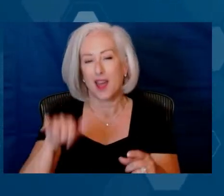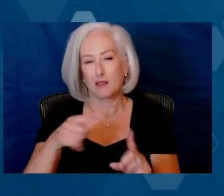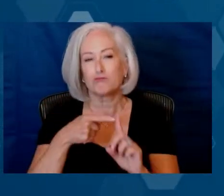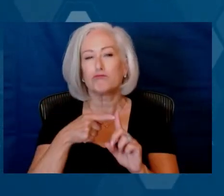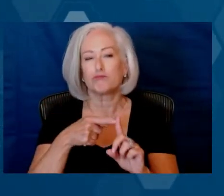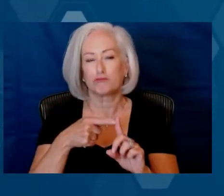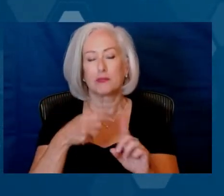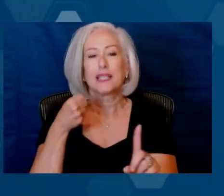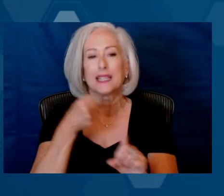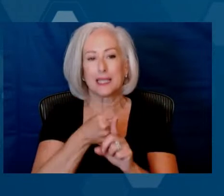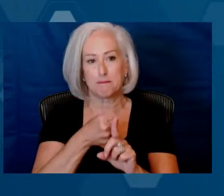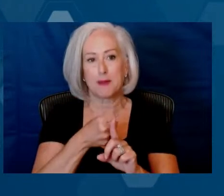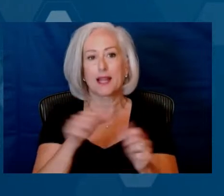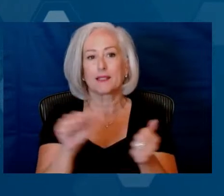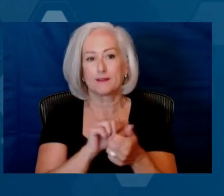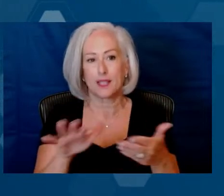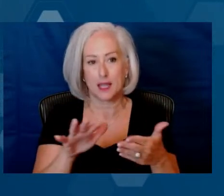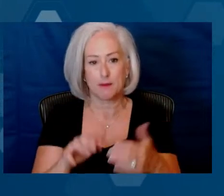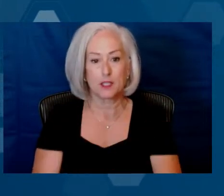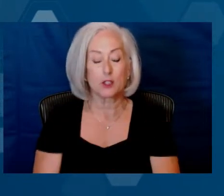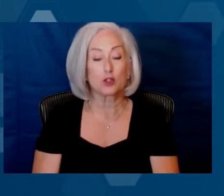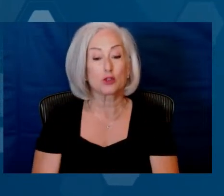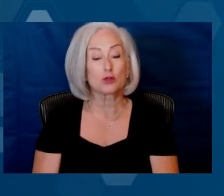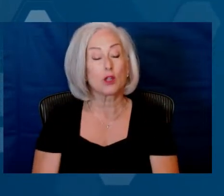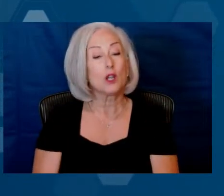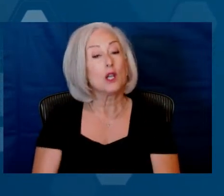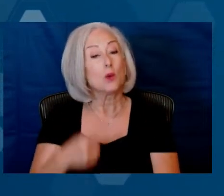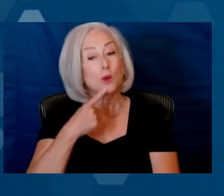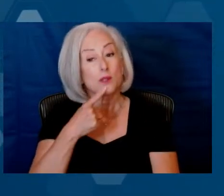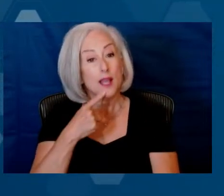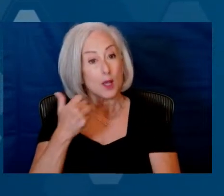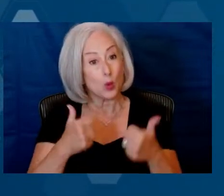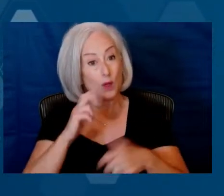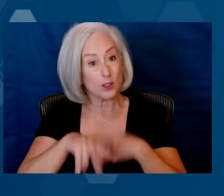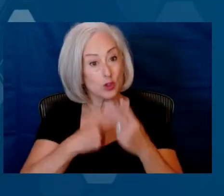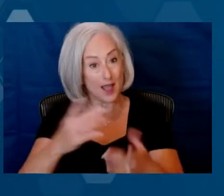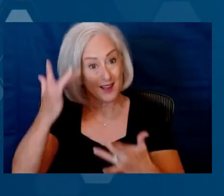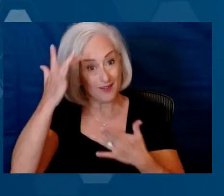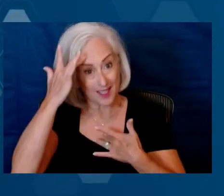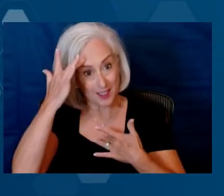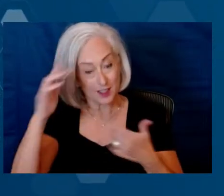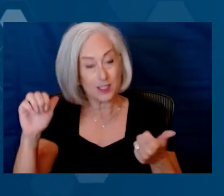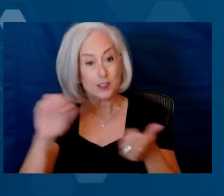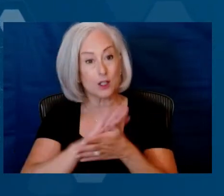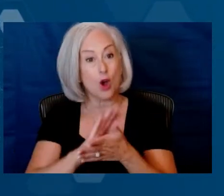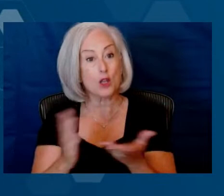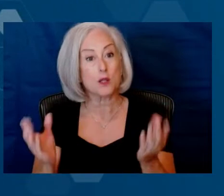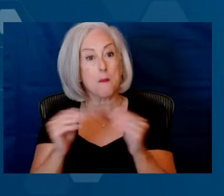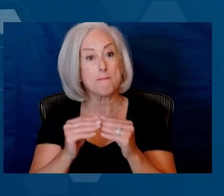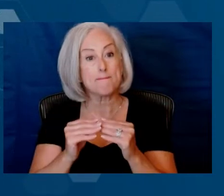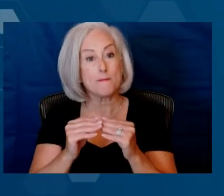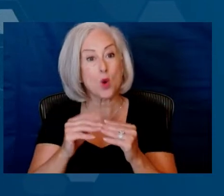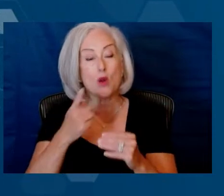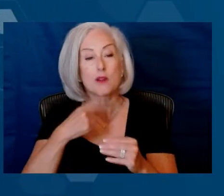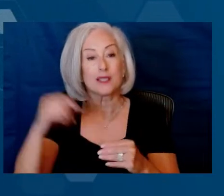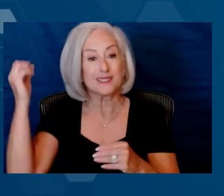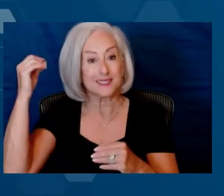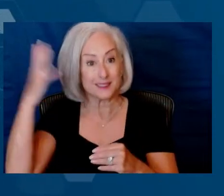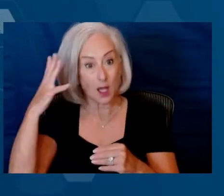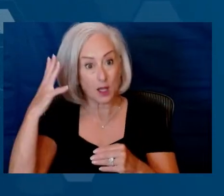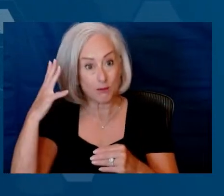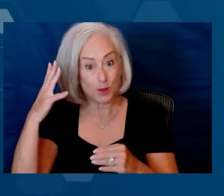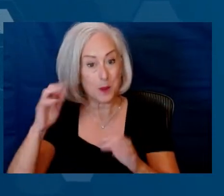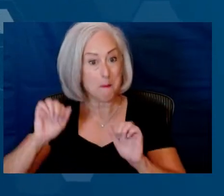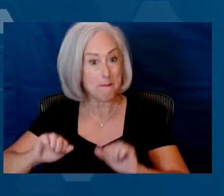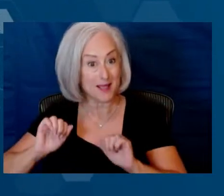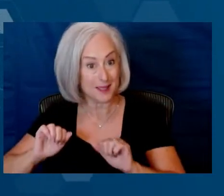some illnesses that make you more susceptible to sunburns as well. And finally, our research today is called a clinical